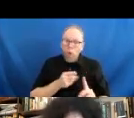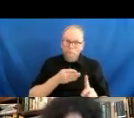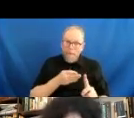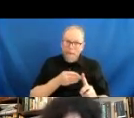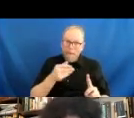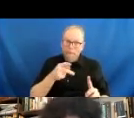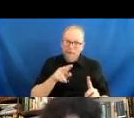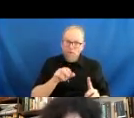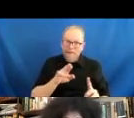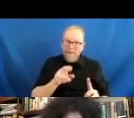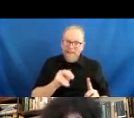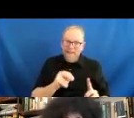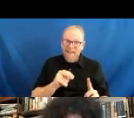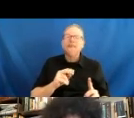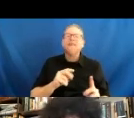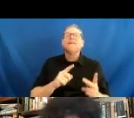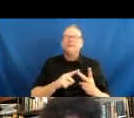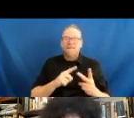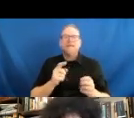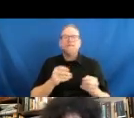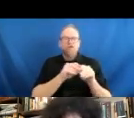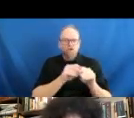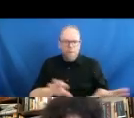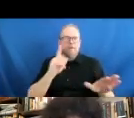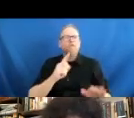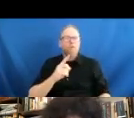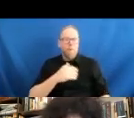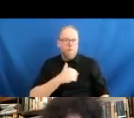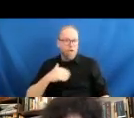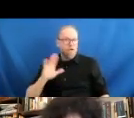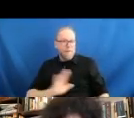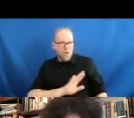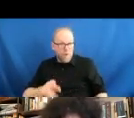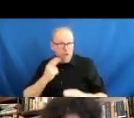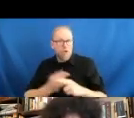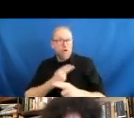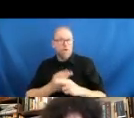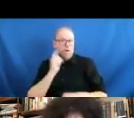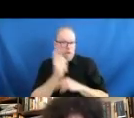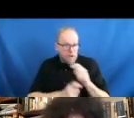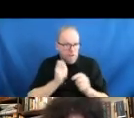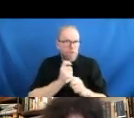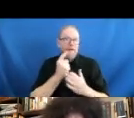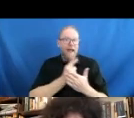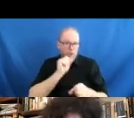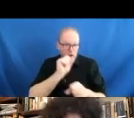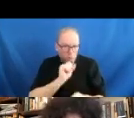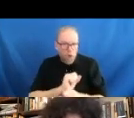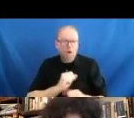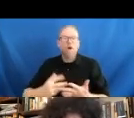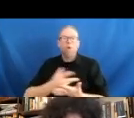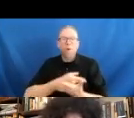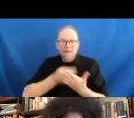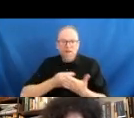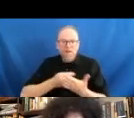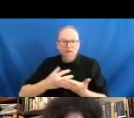dividends are distributed based on members' use or contribution, hours worked, wages earned, or purchases